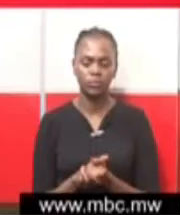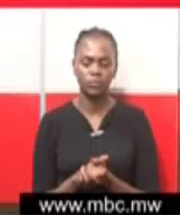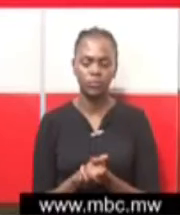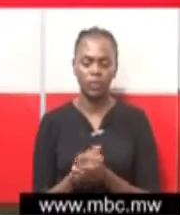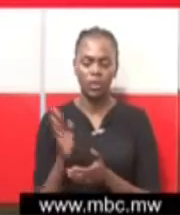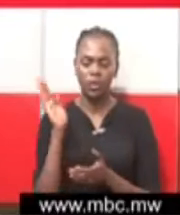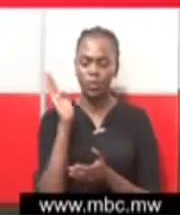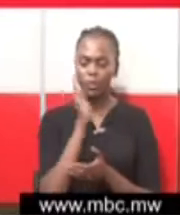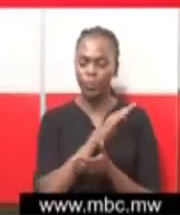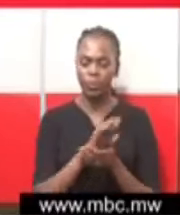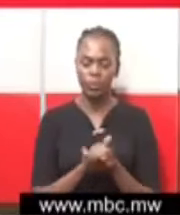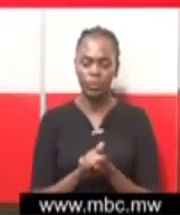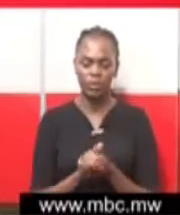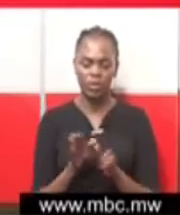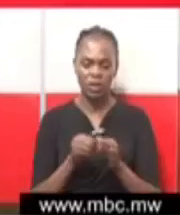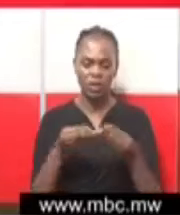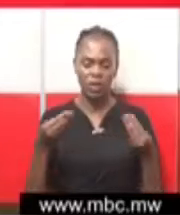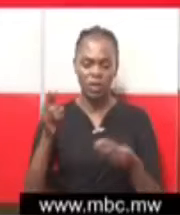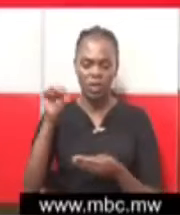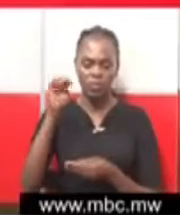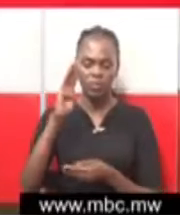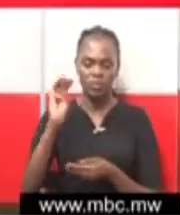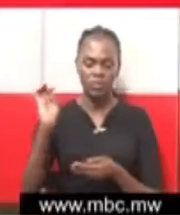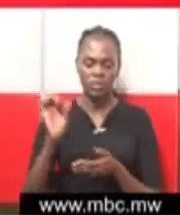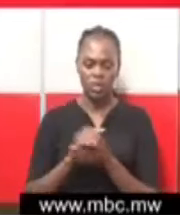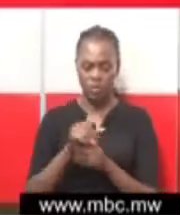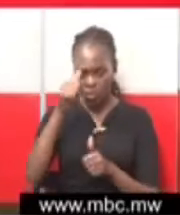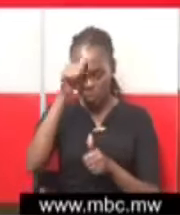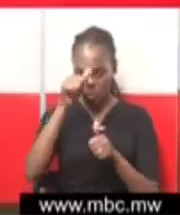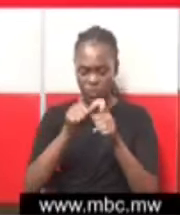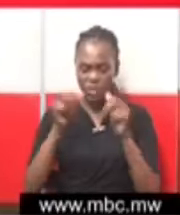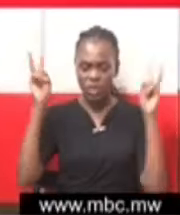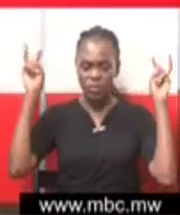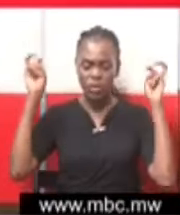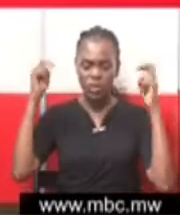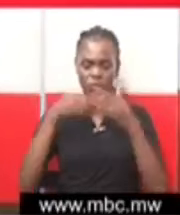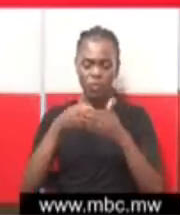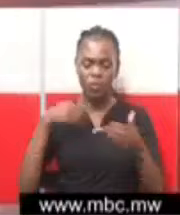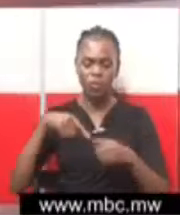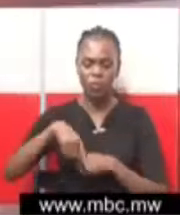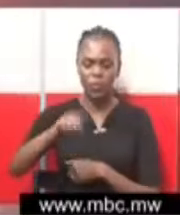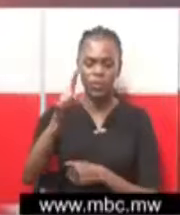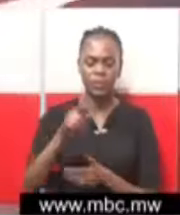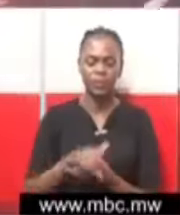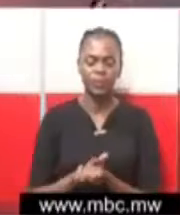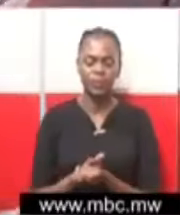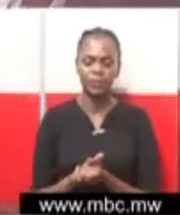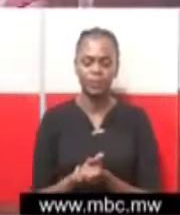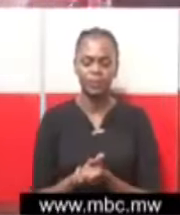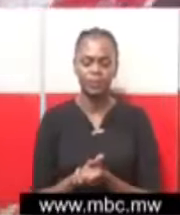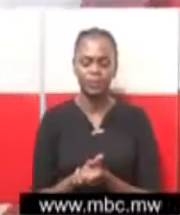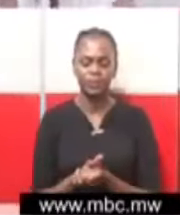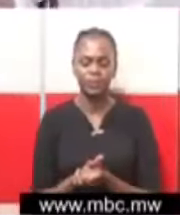Well, that item wraps up this edition of MBC News. A reminder of our top stories before we leave.